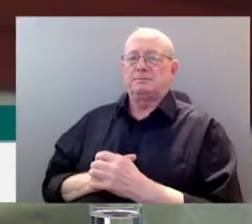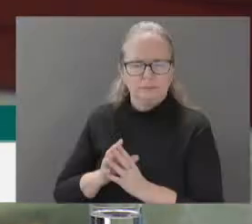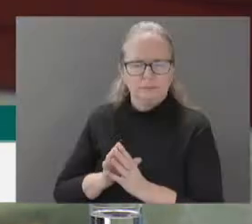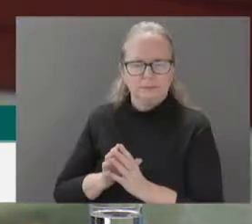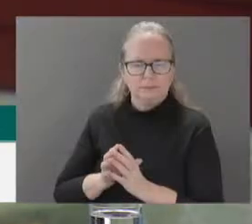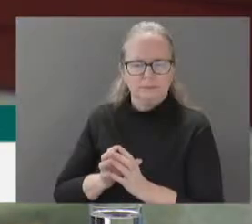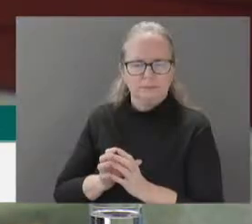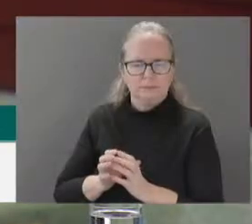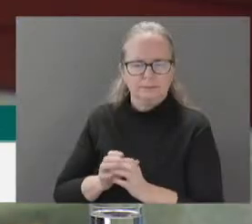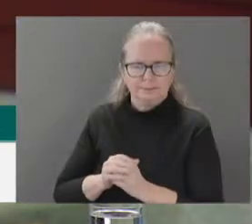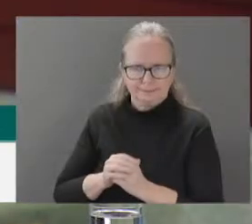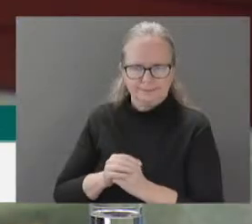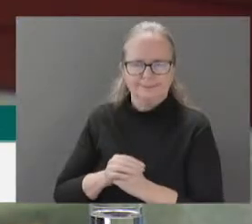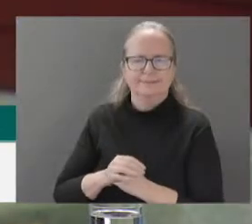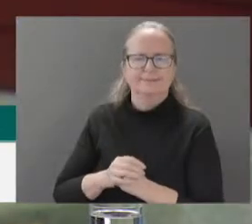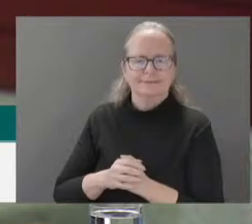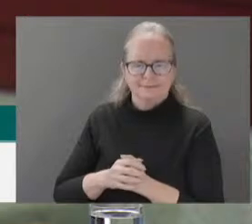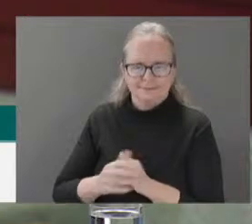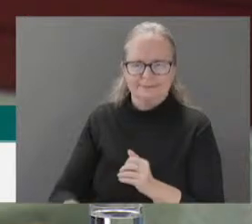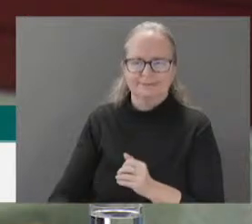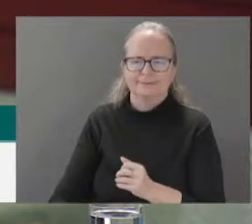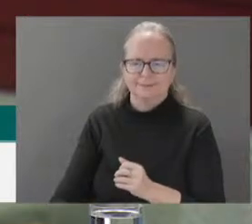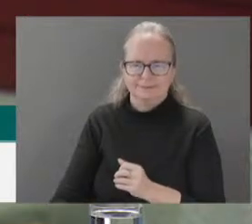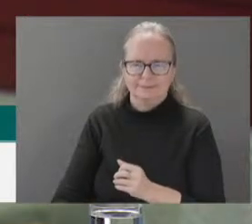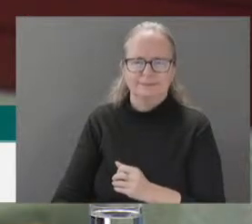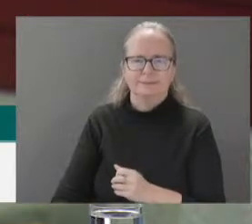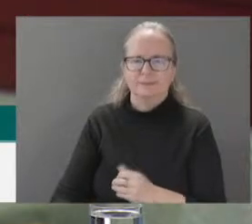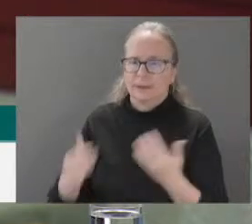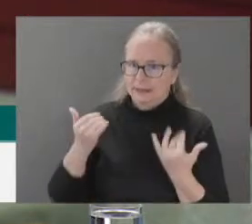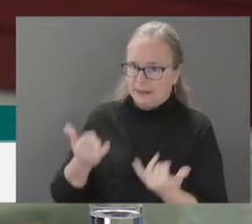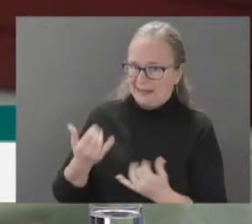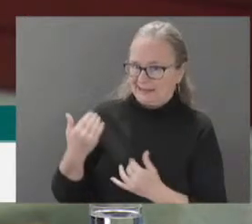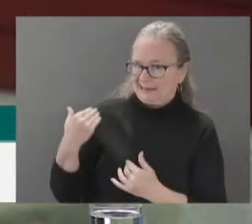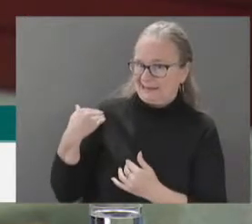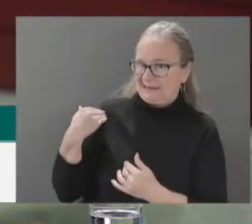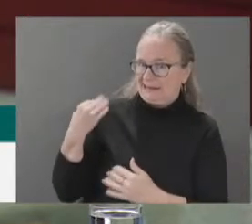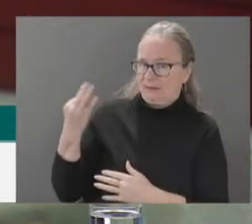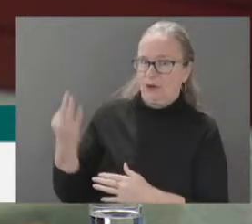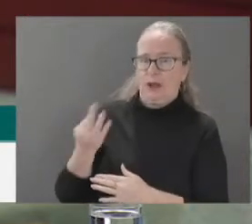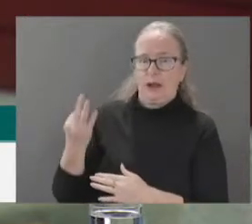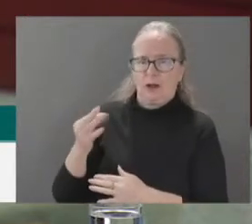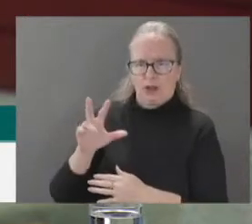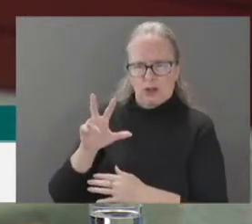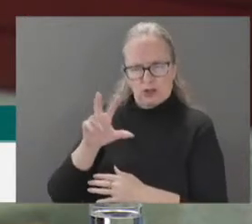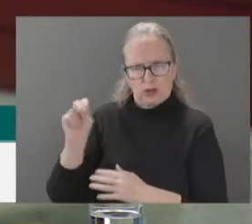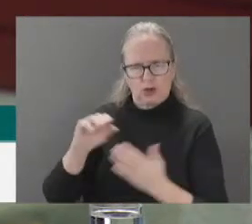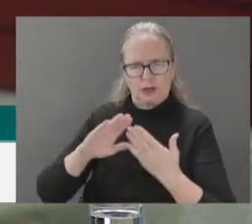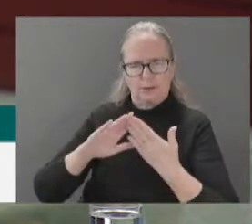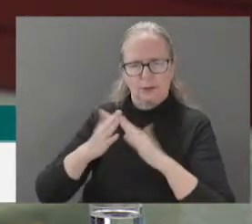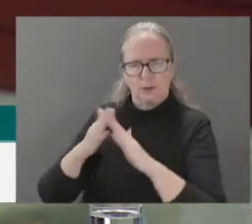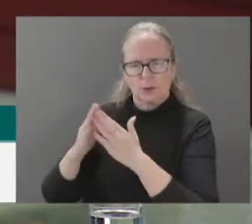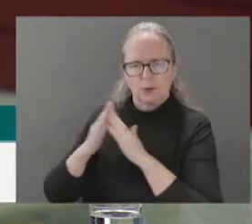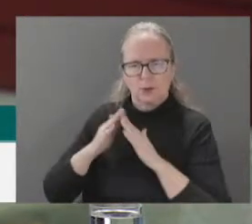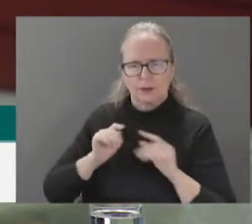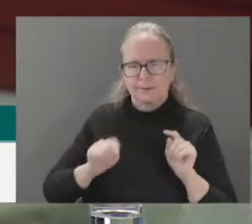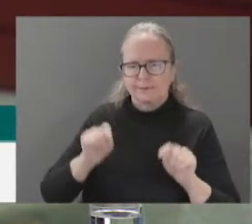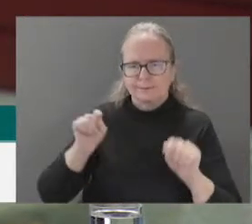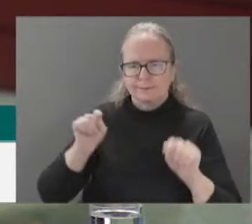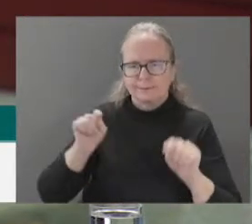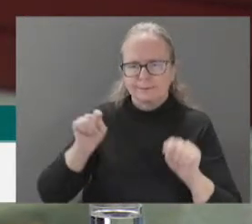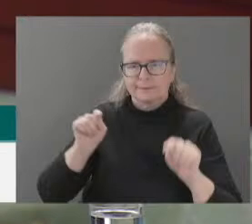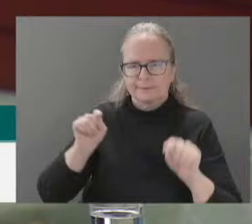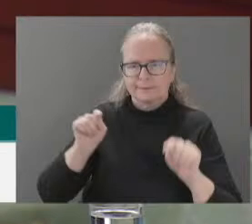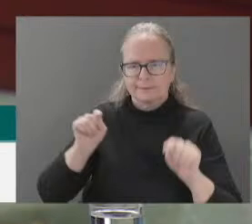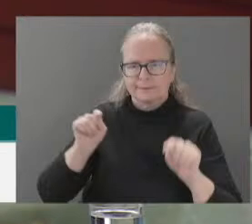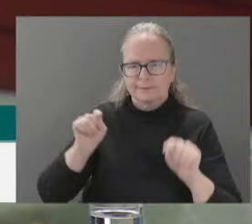varsity as of Friday there are 30 communities in Alberta experiencing disruptions to their health care barhead